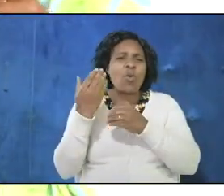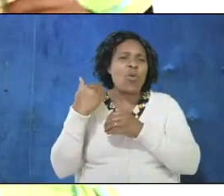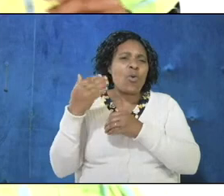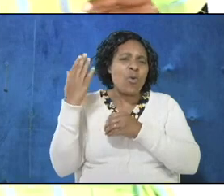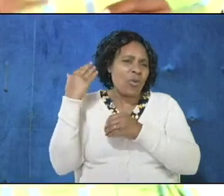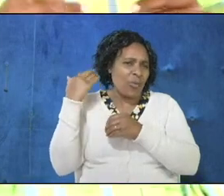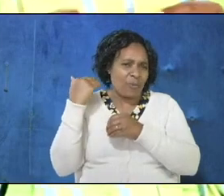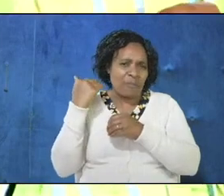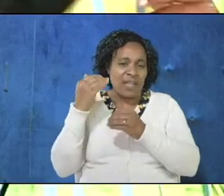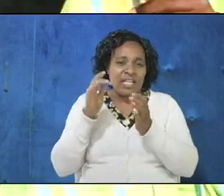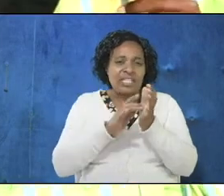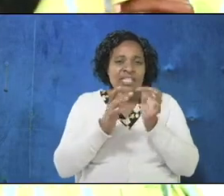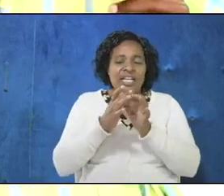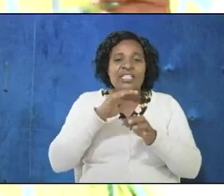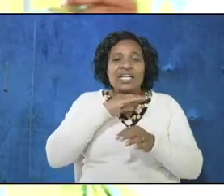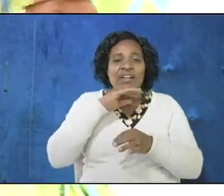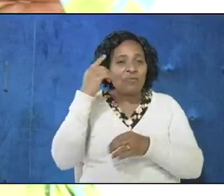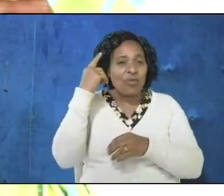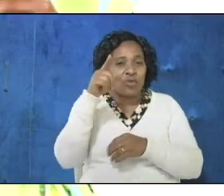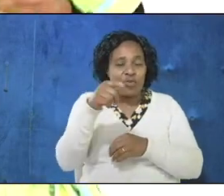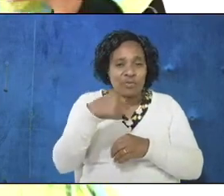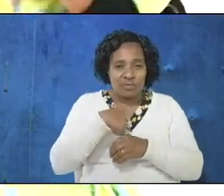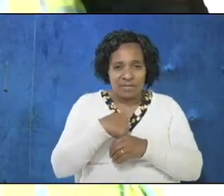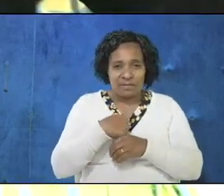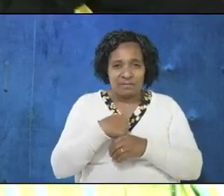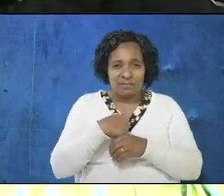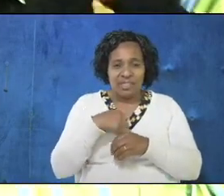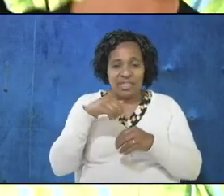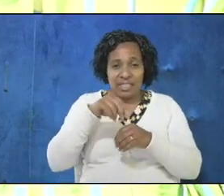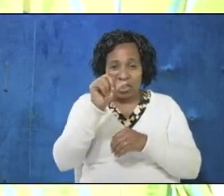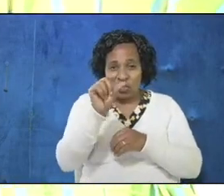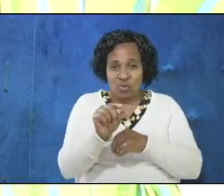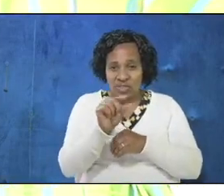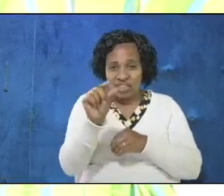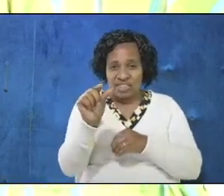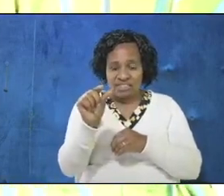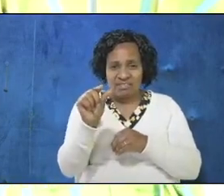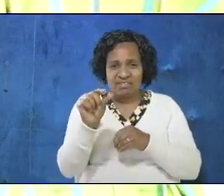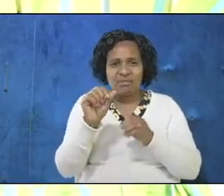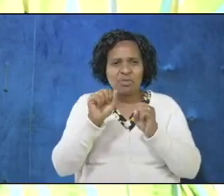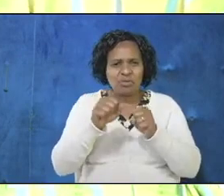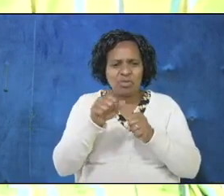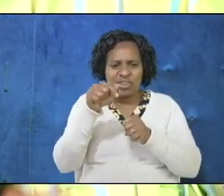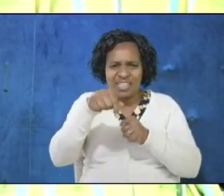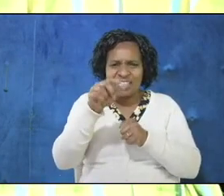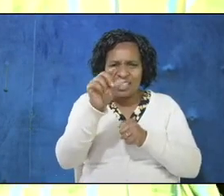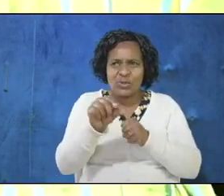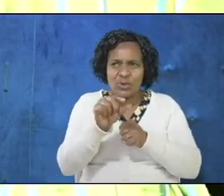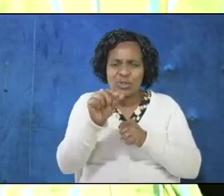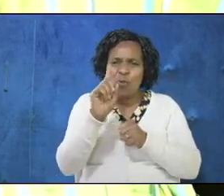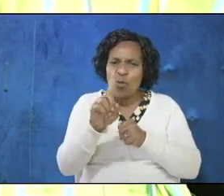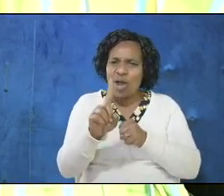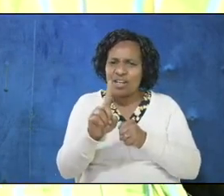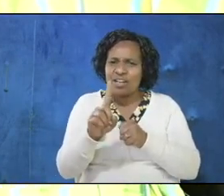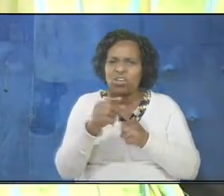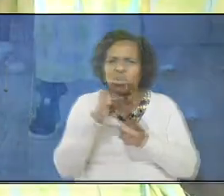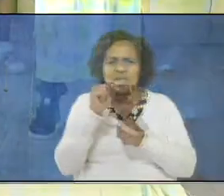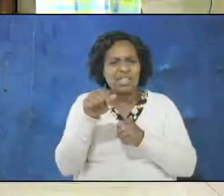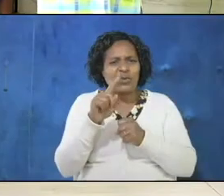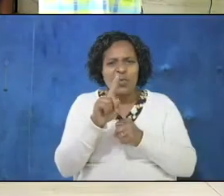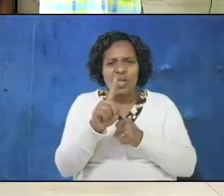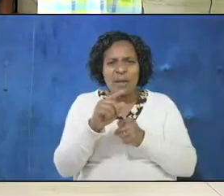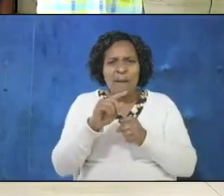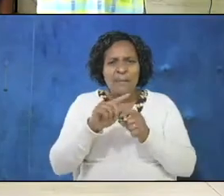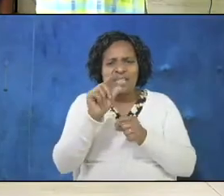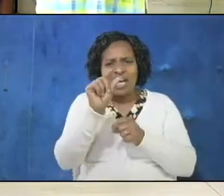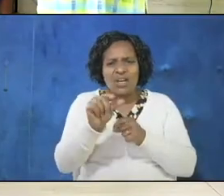ago, Jesus died for you and for me on this cross. He hung on this cross. Well, not this one, but a